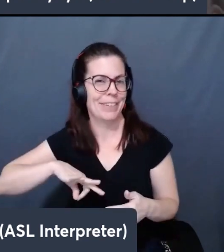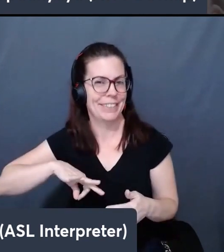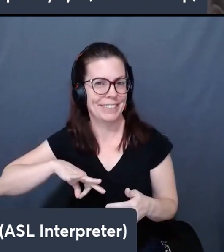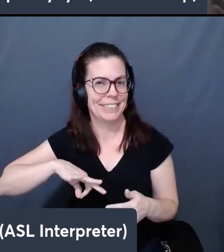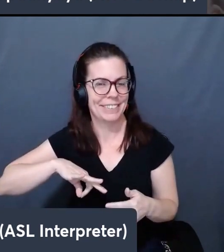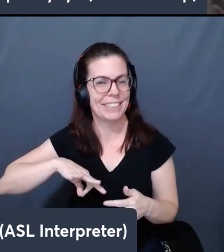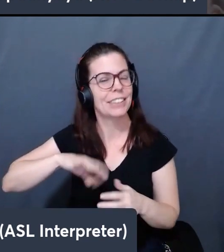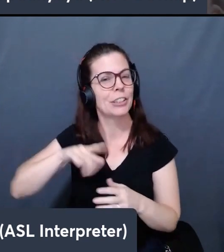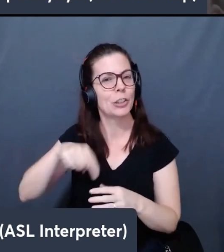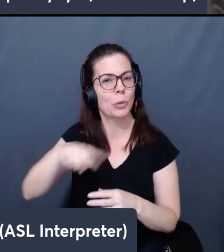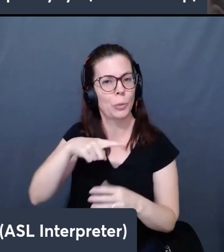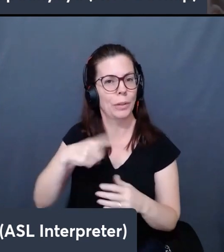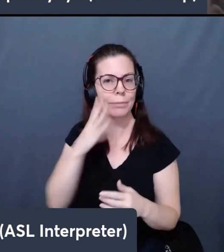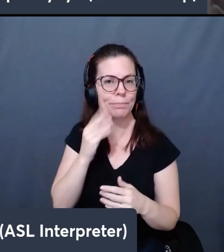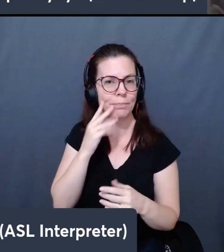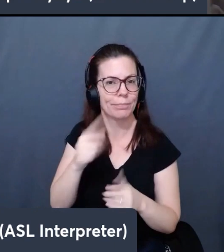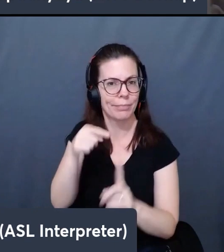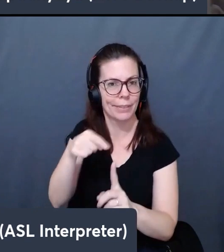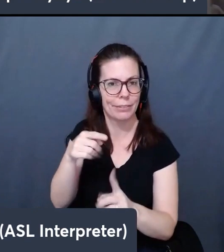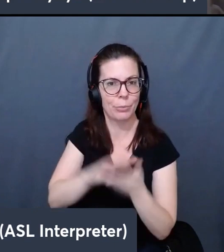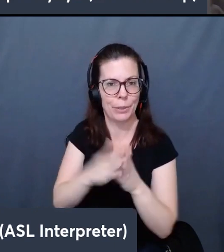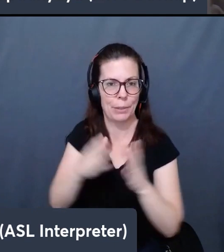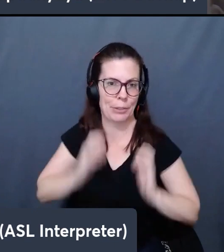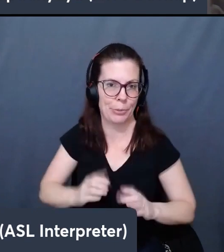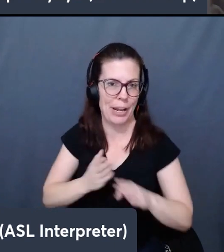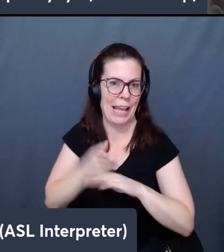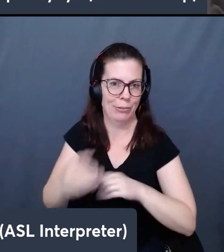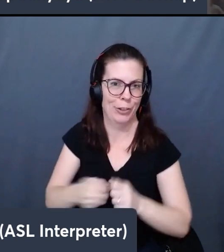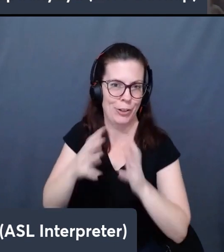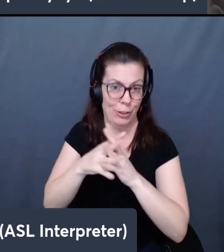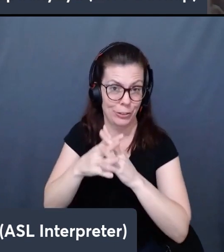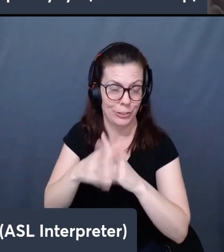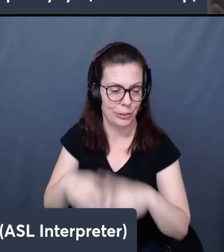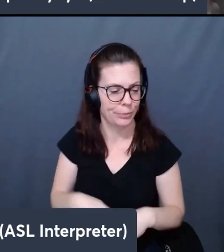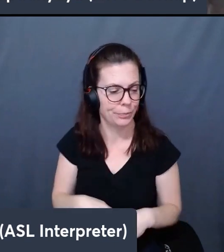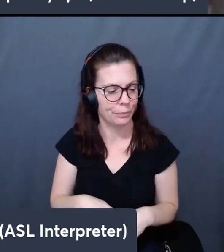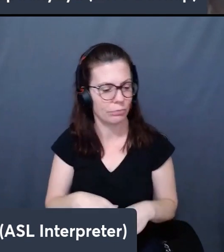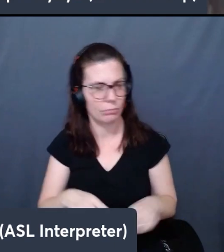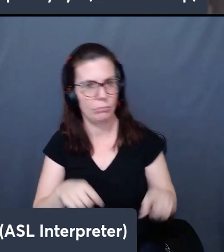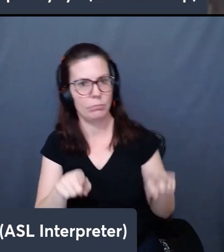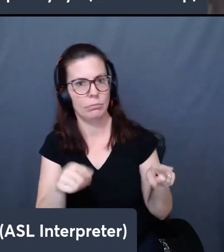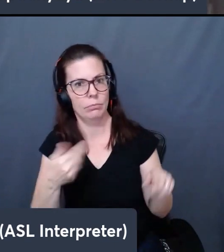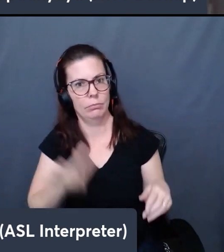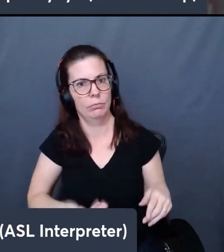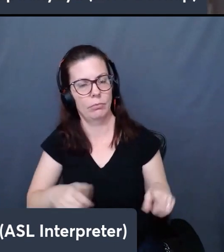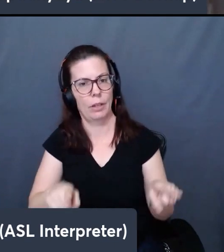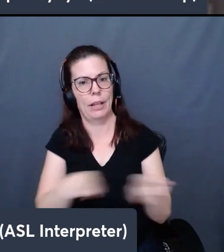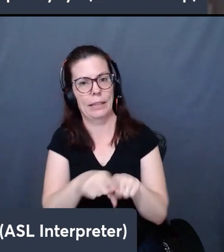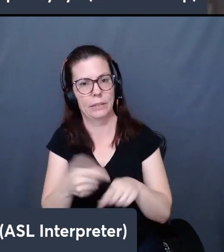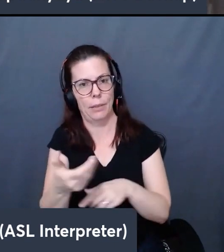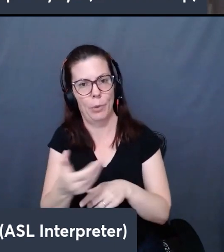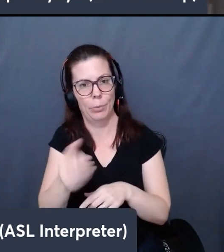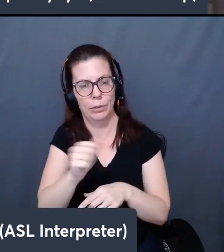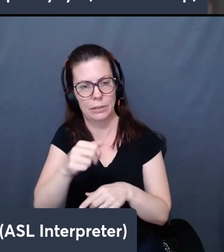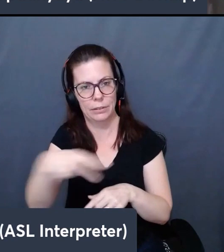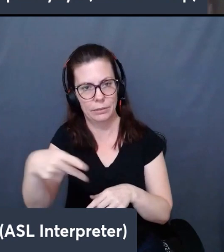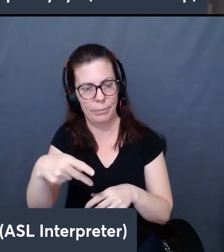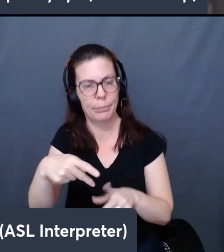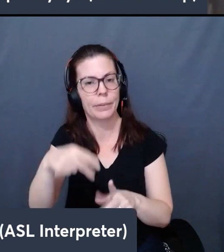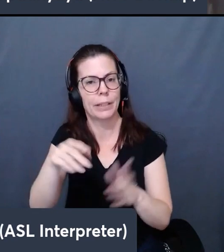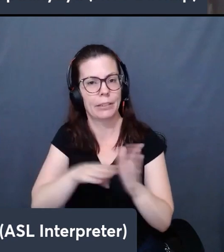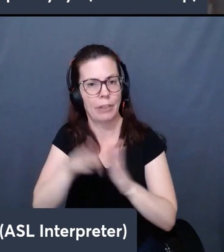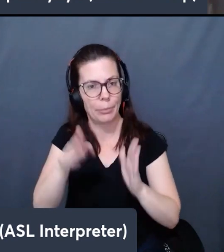will be having as a customer after this launch. Like as a mobile developer, S3 is like one of the services that I